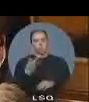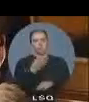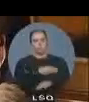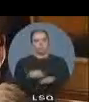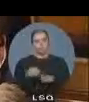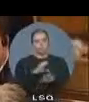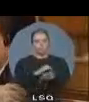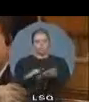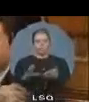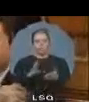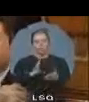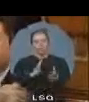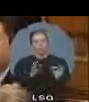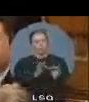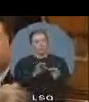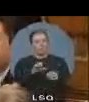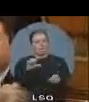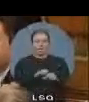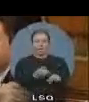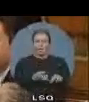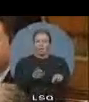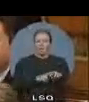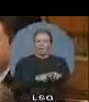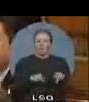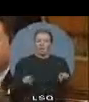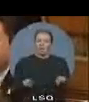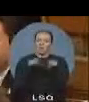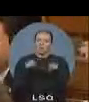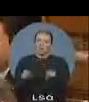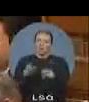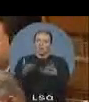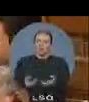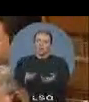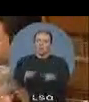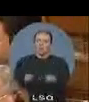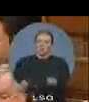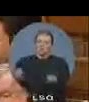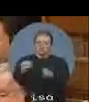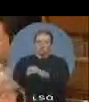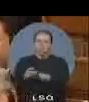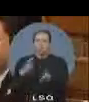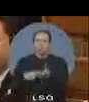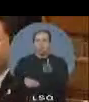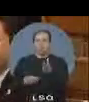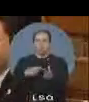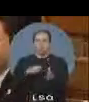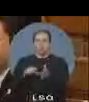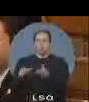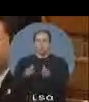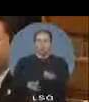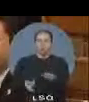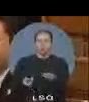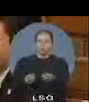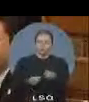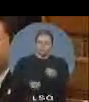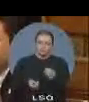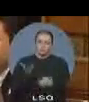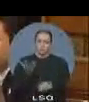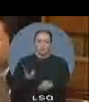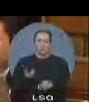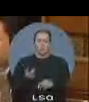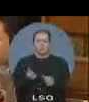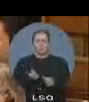to force them higher with higher taxes in order to pay for the billions of dollars of unbudgeted Liberal electoral